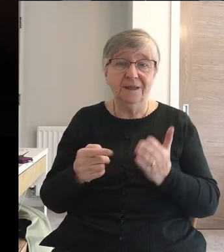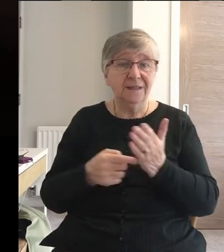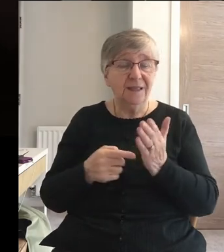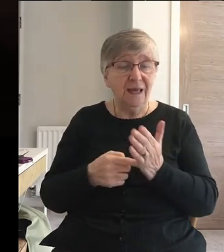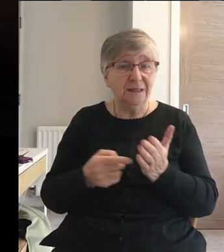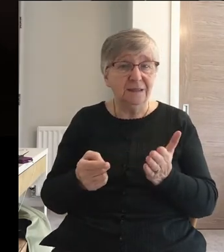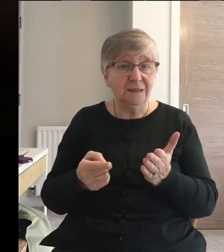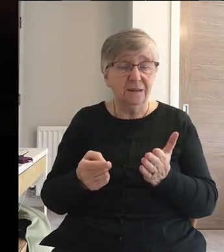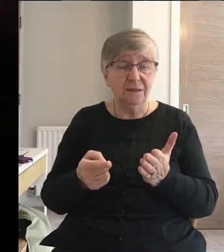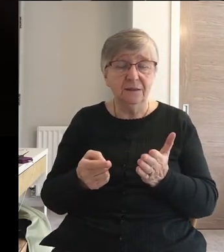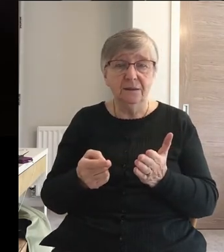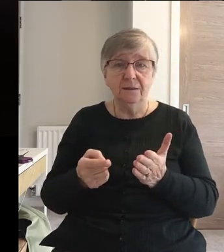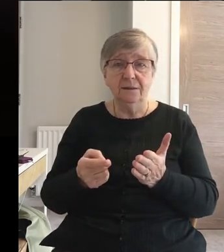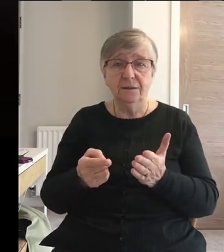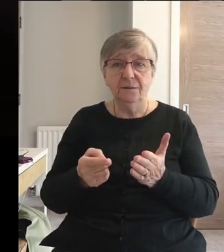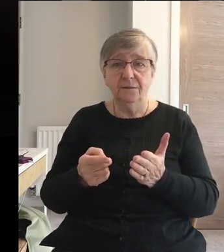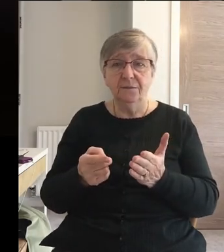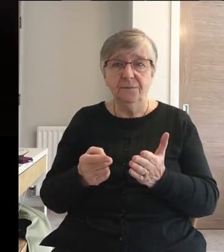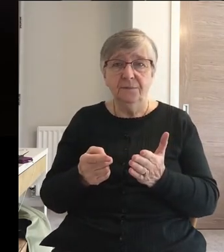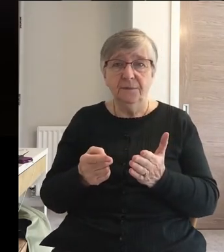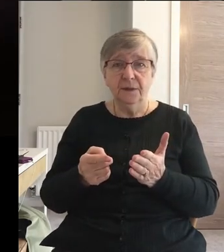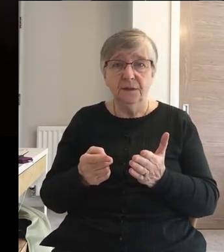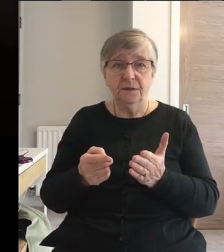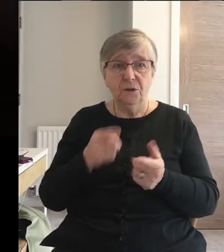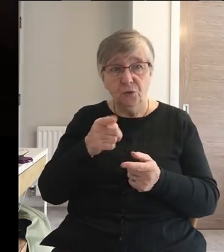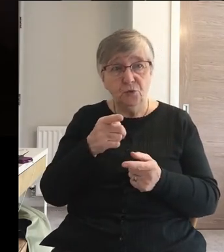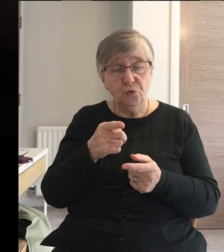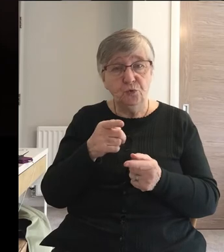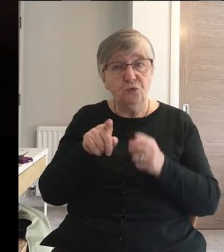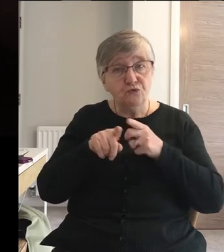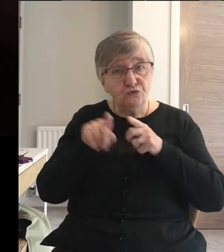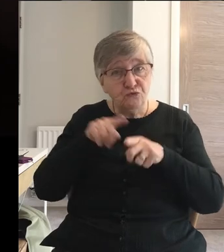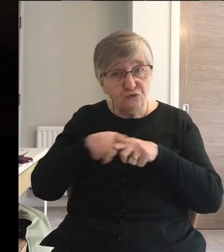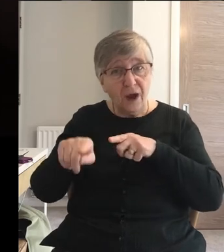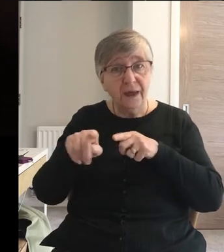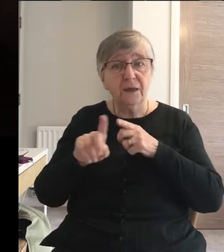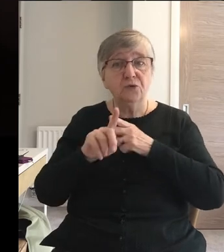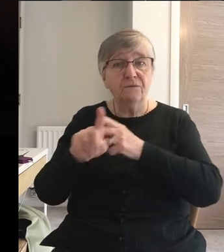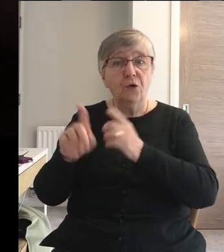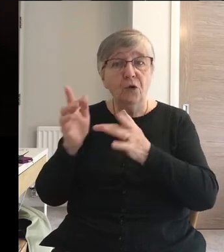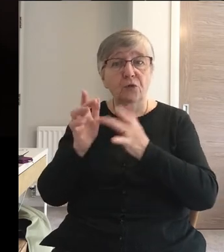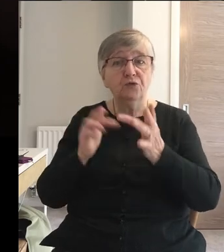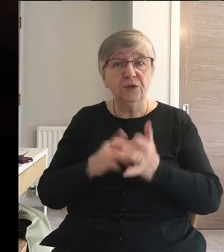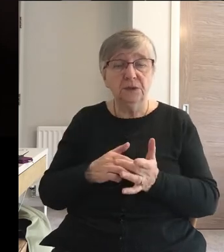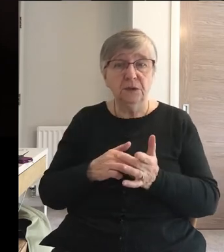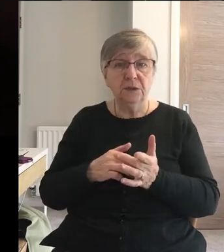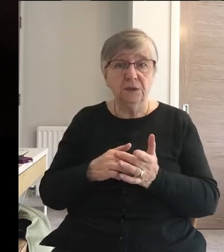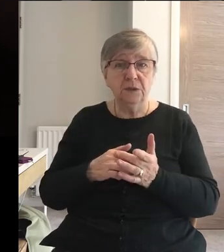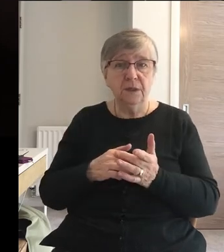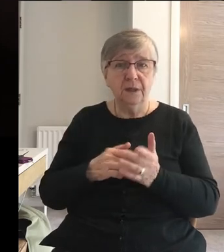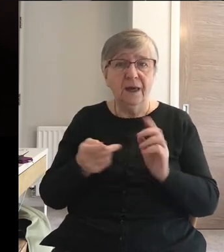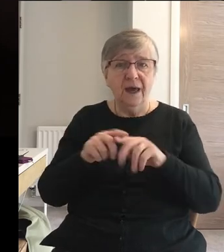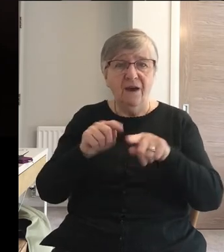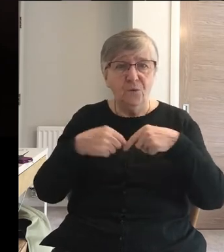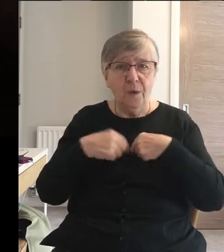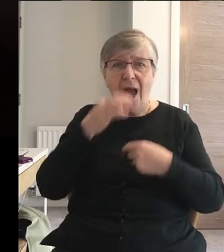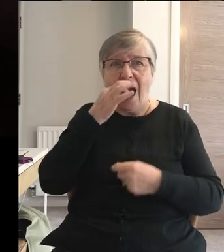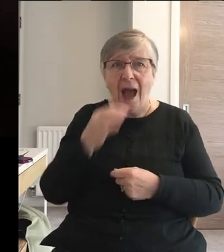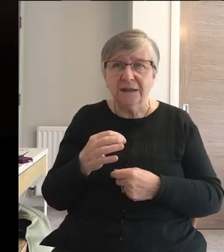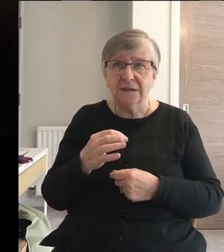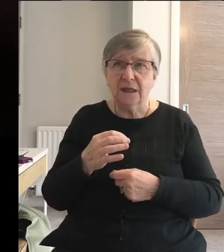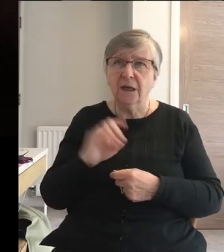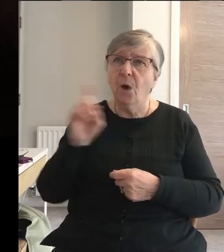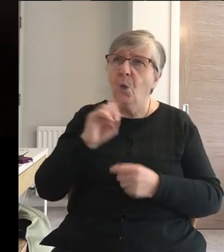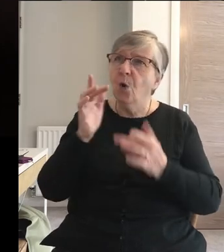No, the test is whether or not we're seeking to follow Jesus. Whether or not we're saying, what is a Jesus